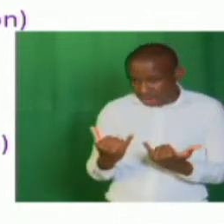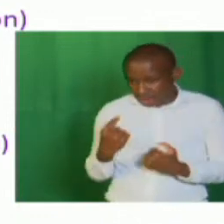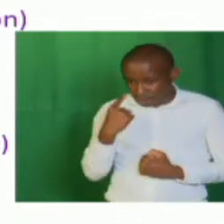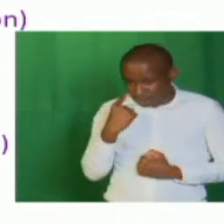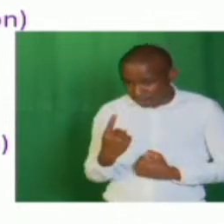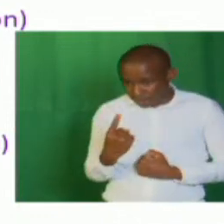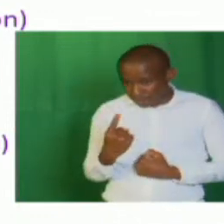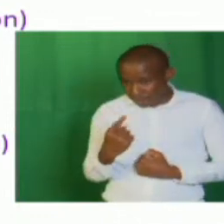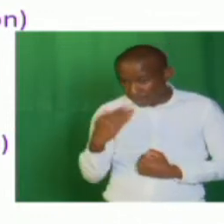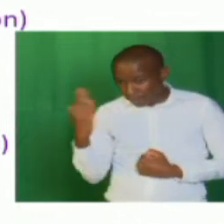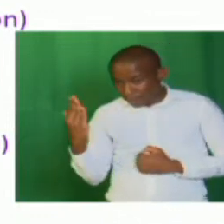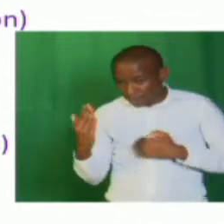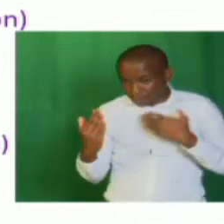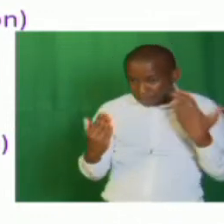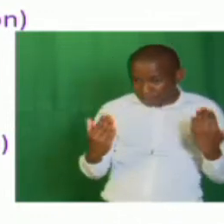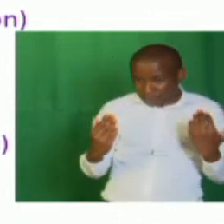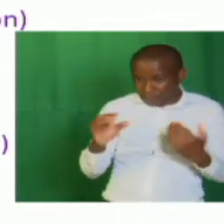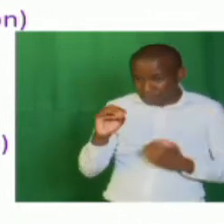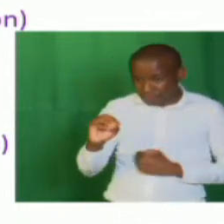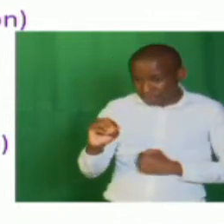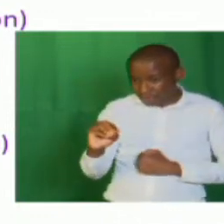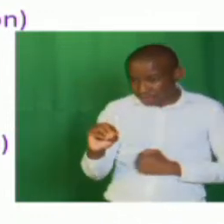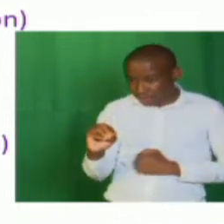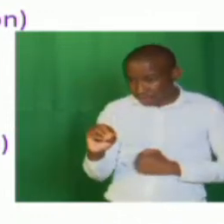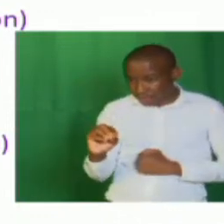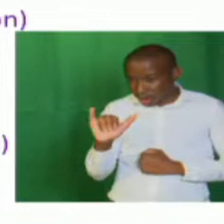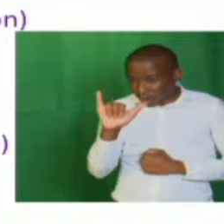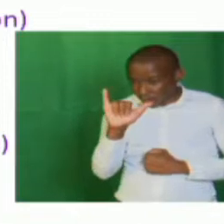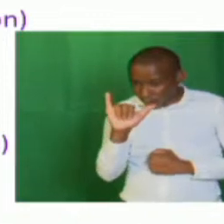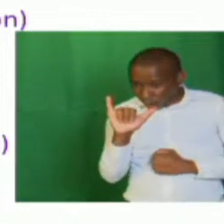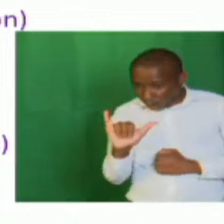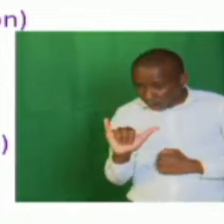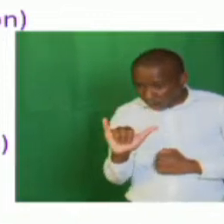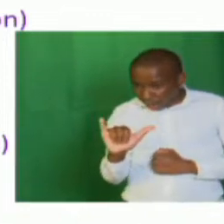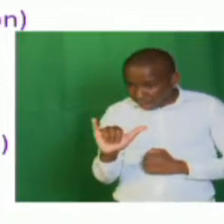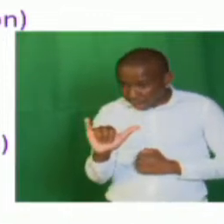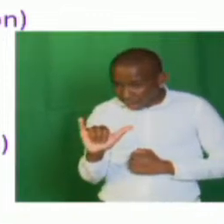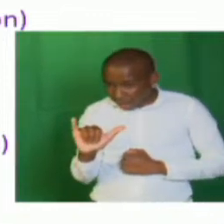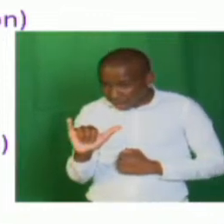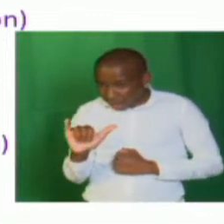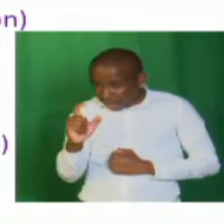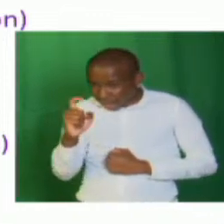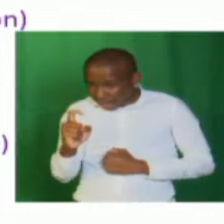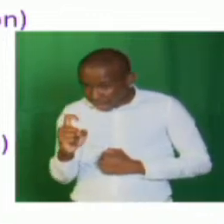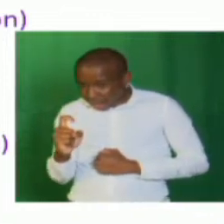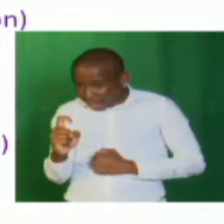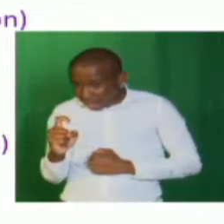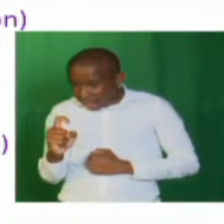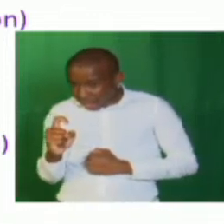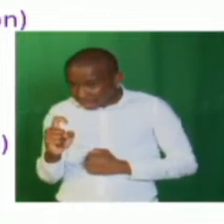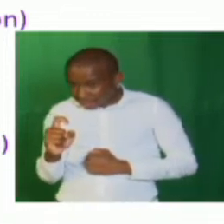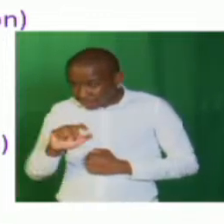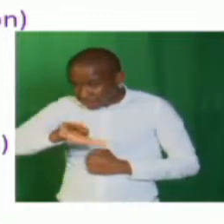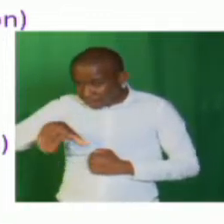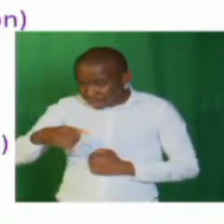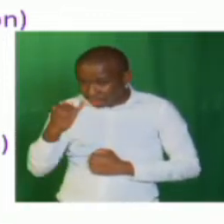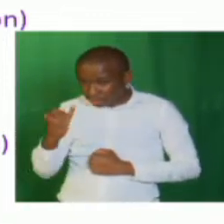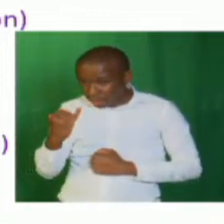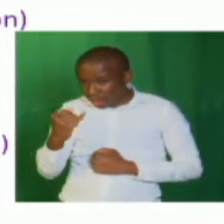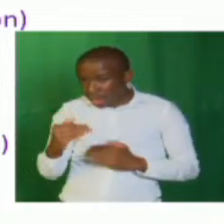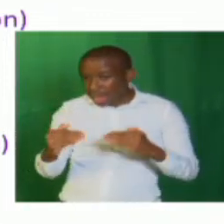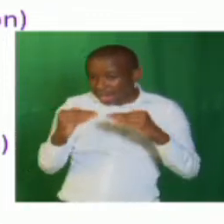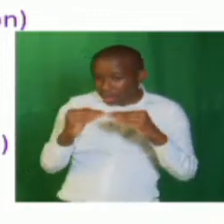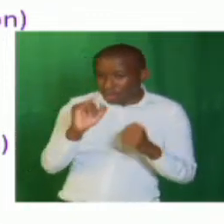y on both sides, we will then have y is equals to x minus 1 is equals to